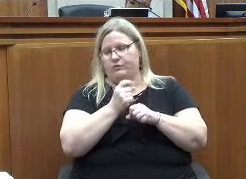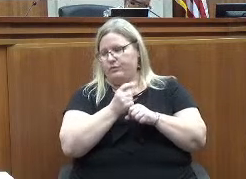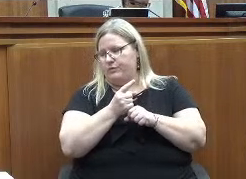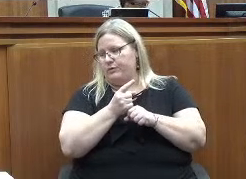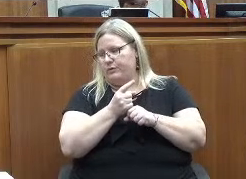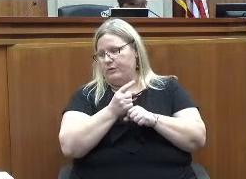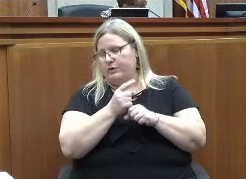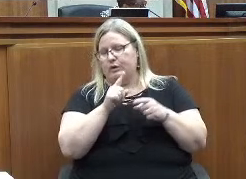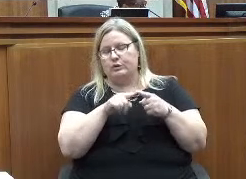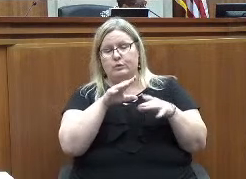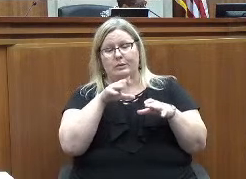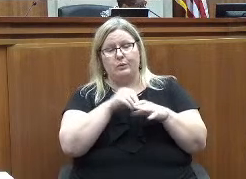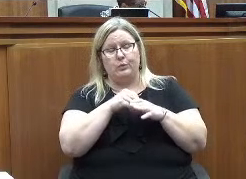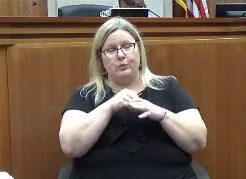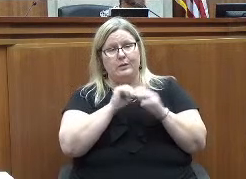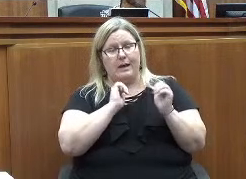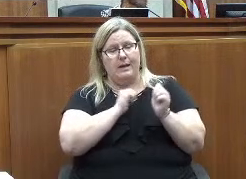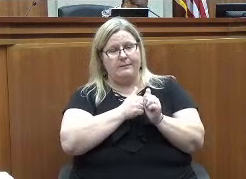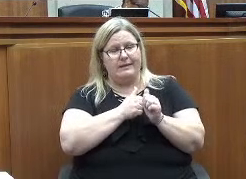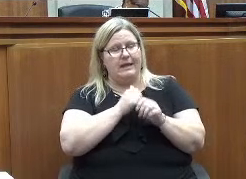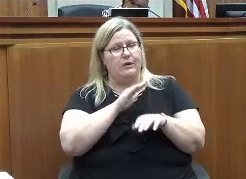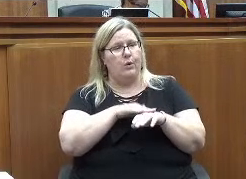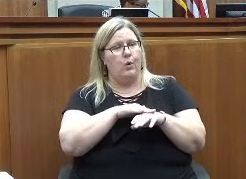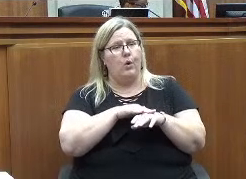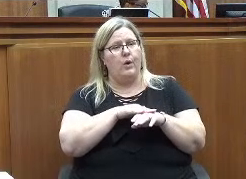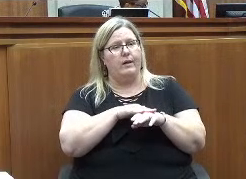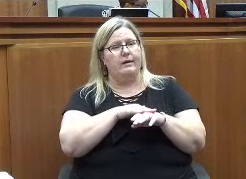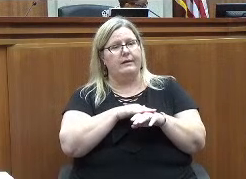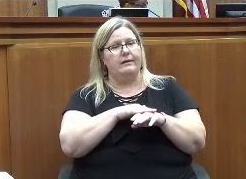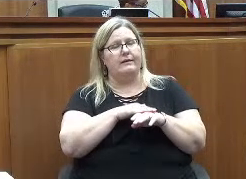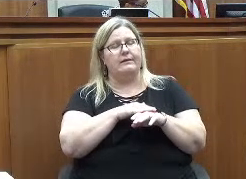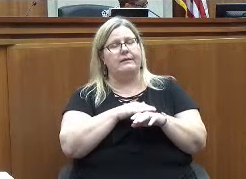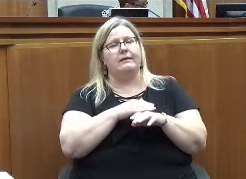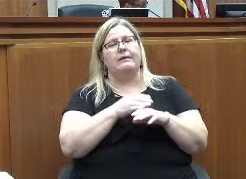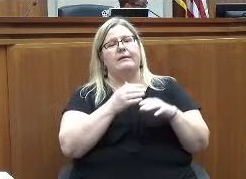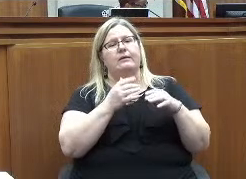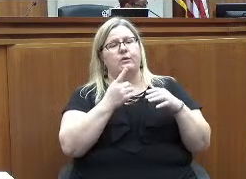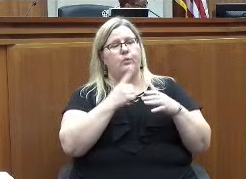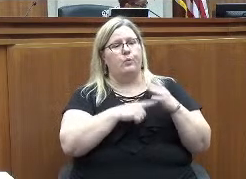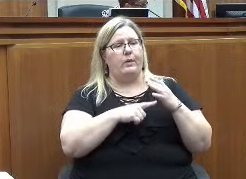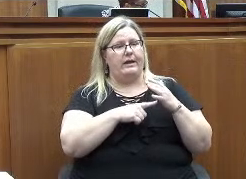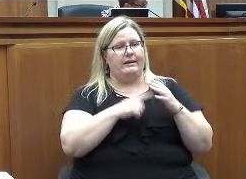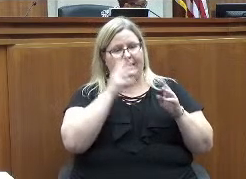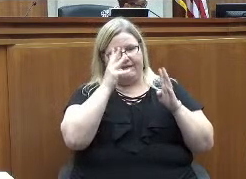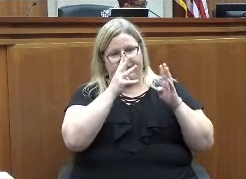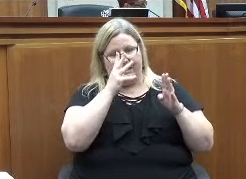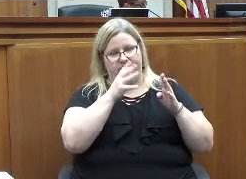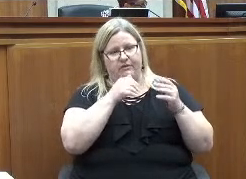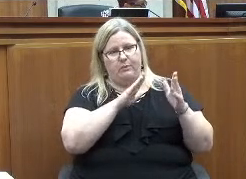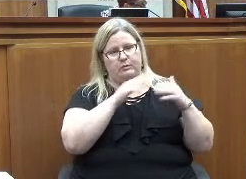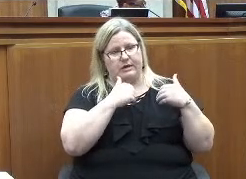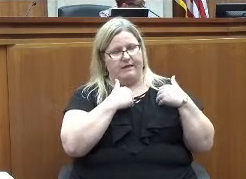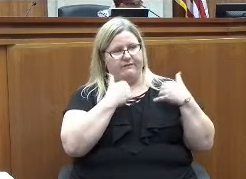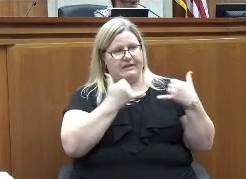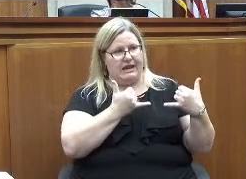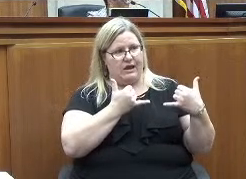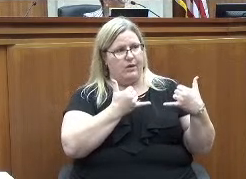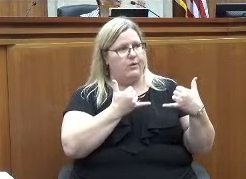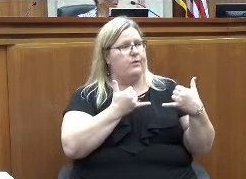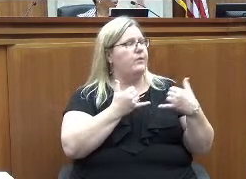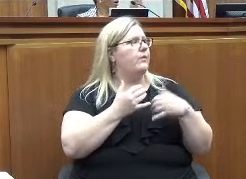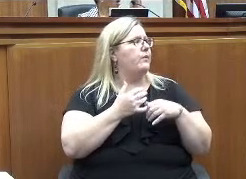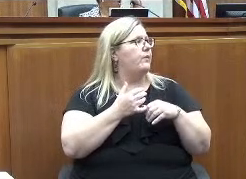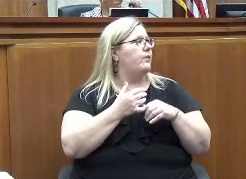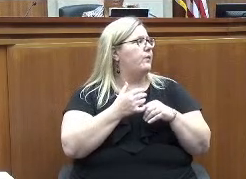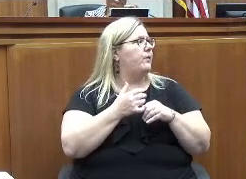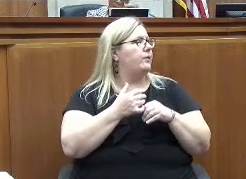to include an update on existing innovative approaches. To add the item. That's right, but I want to make